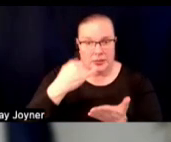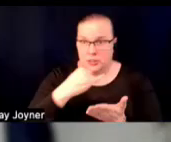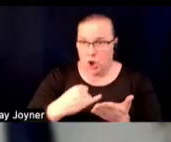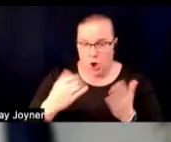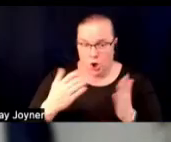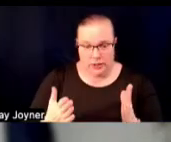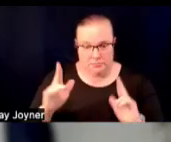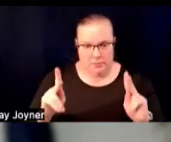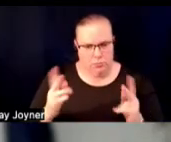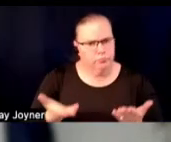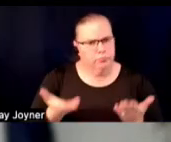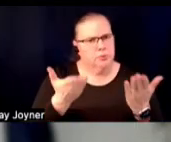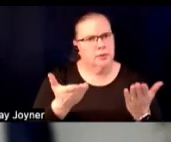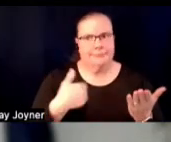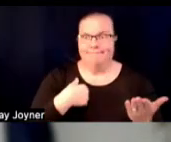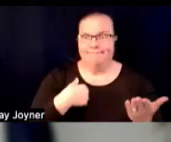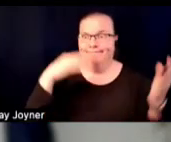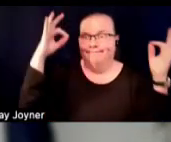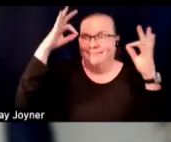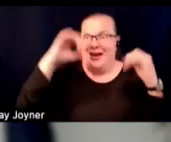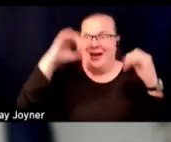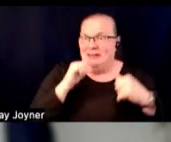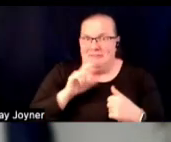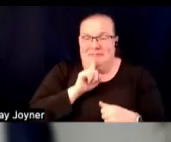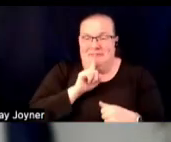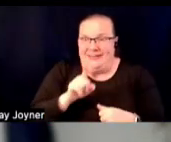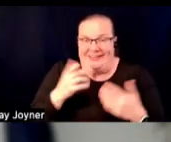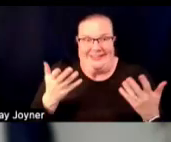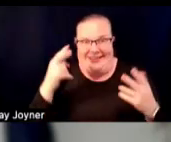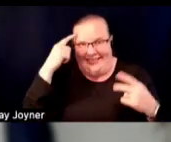bring up things to me that I didn't even notice that I did.